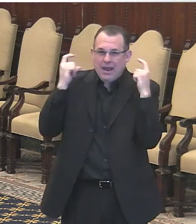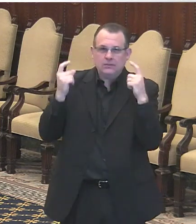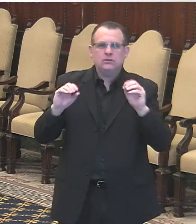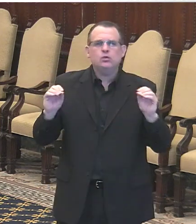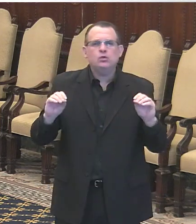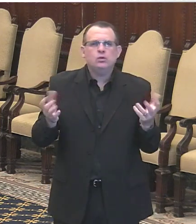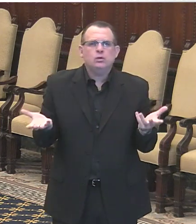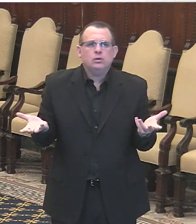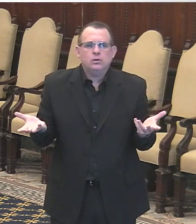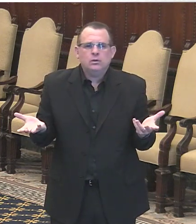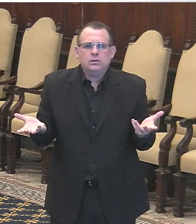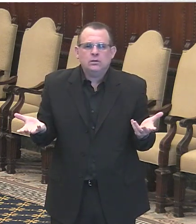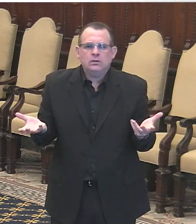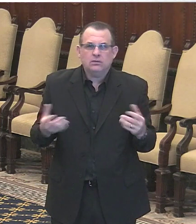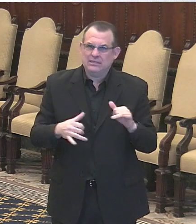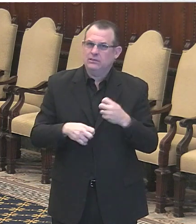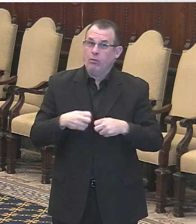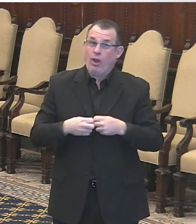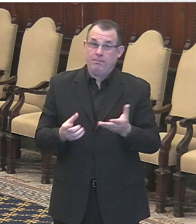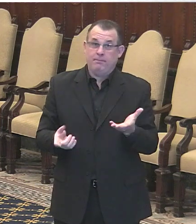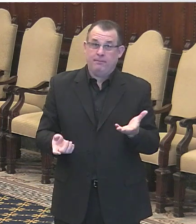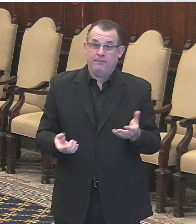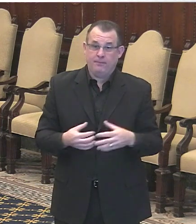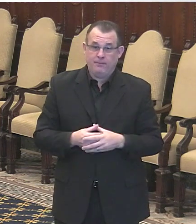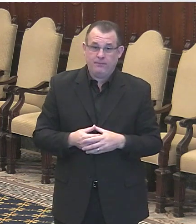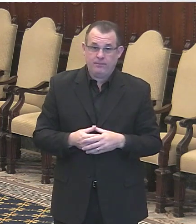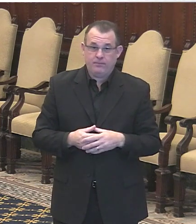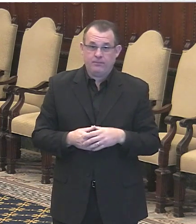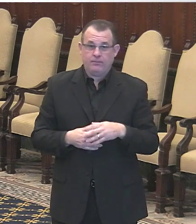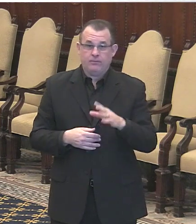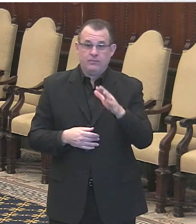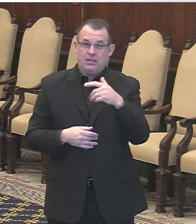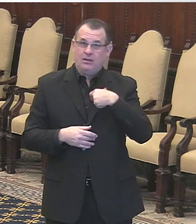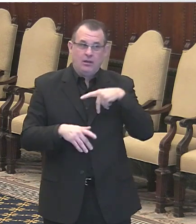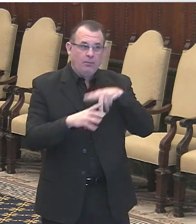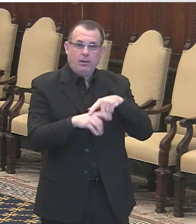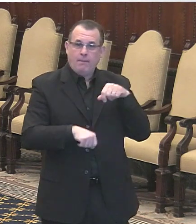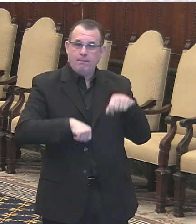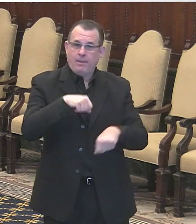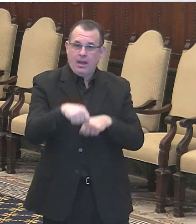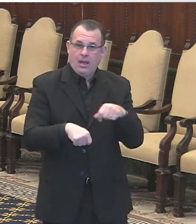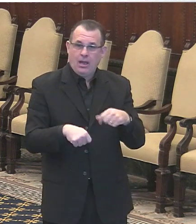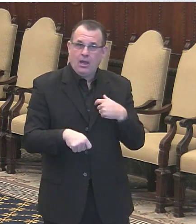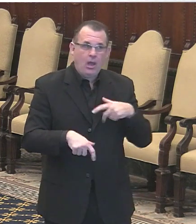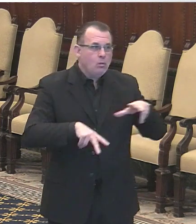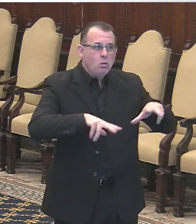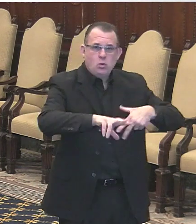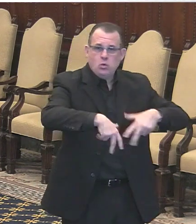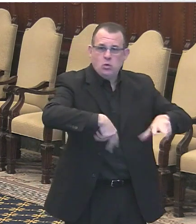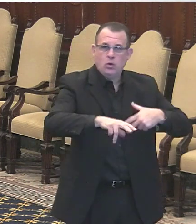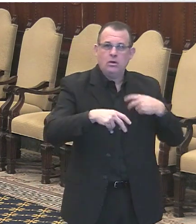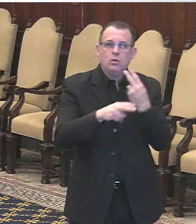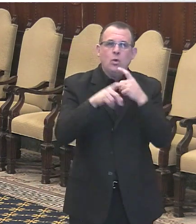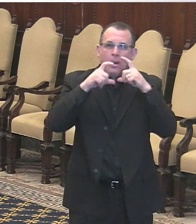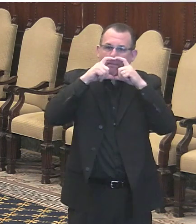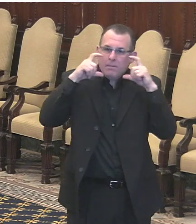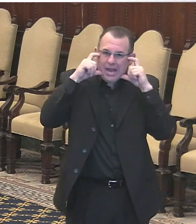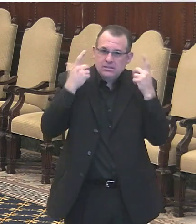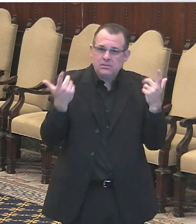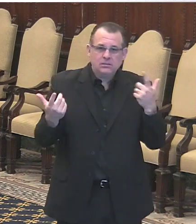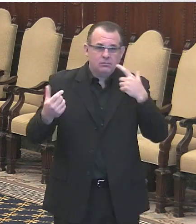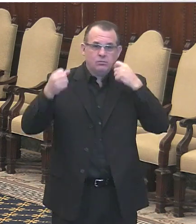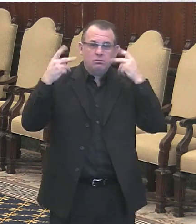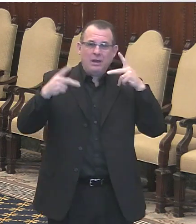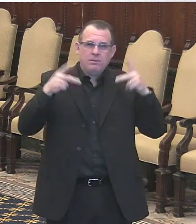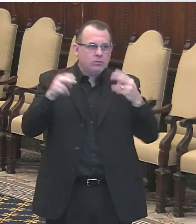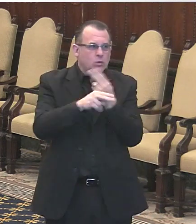And I ride a bike for exercise or walk down the street with a mask on, and I'm shocked at the number of people that don't have